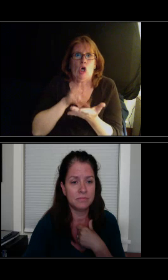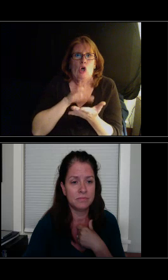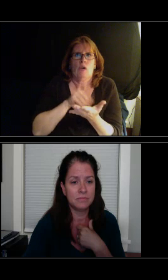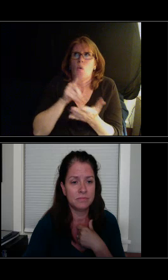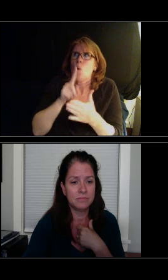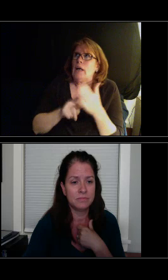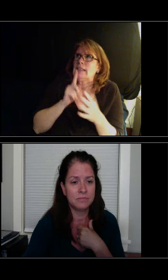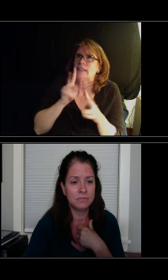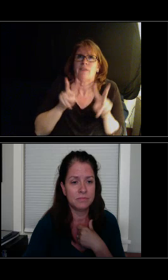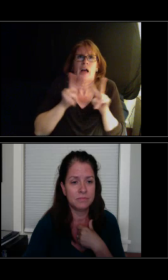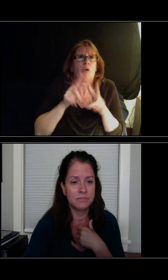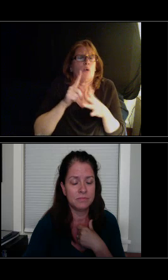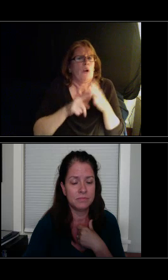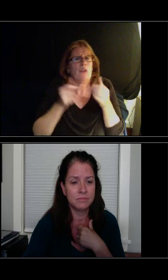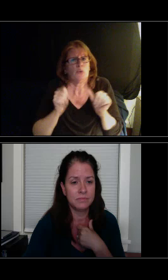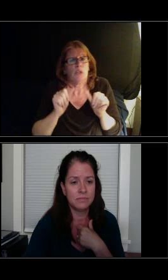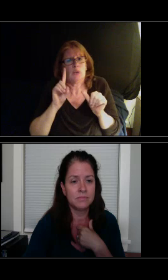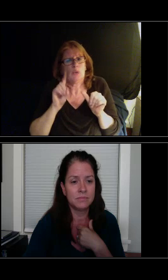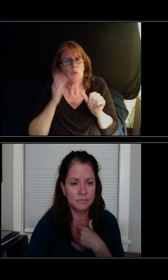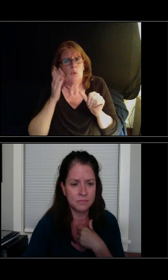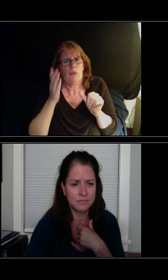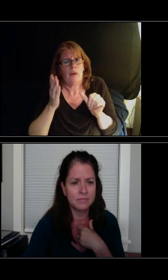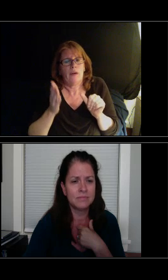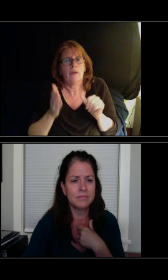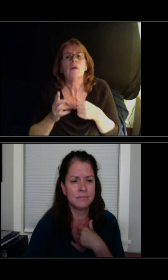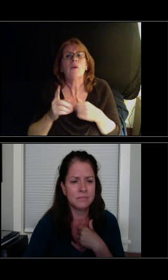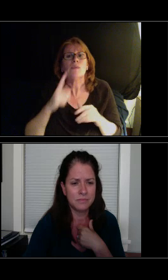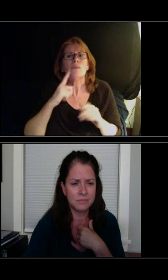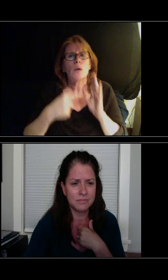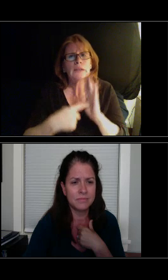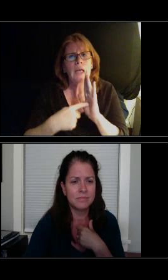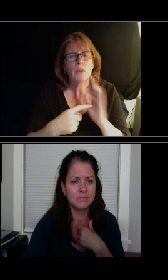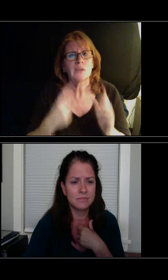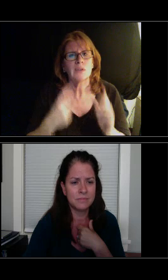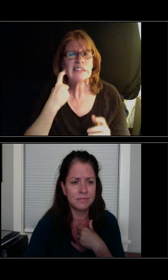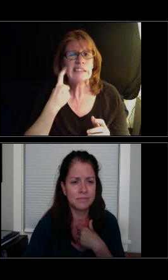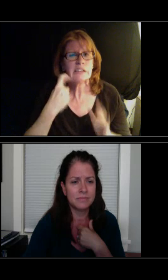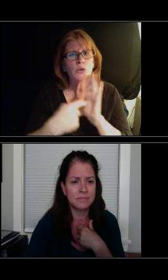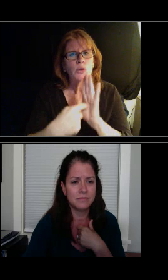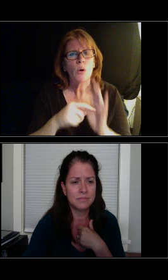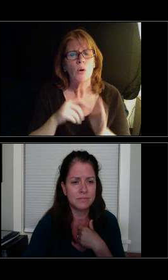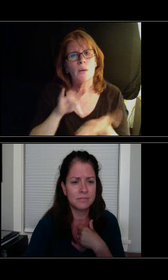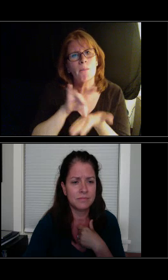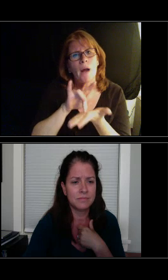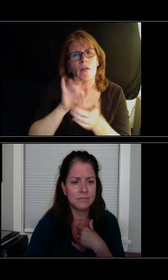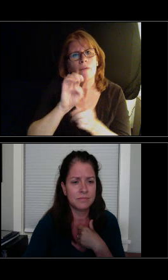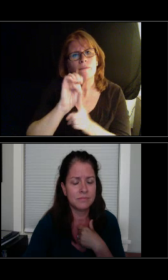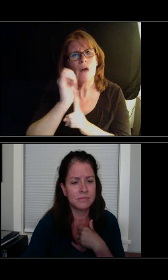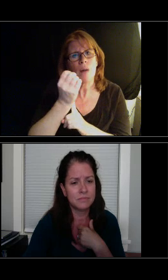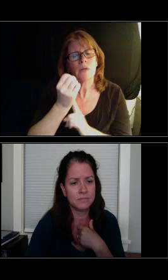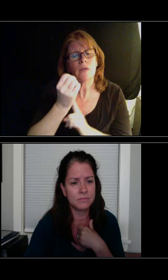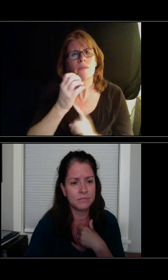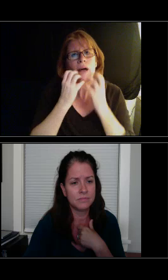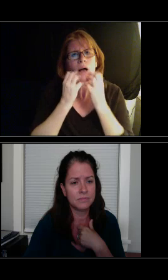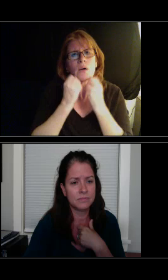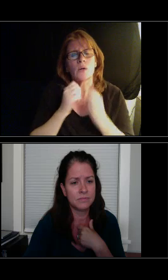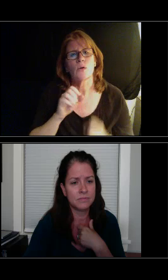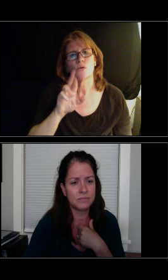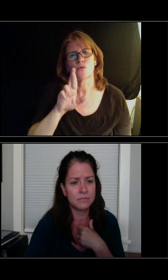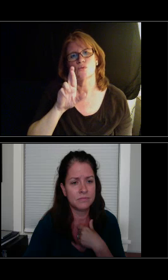something how we have to develop how we understand the values and what these systems work. For